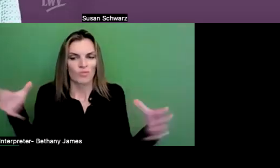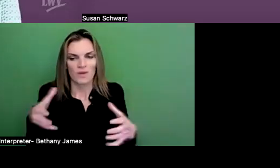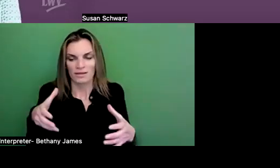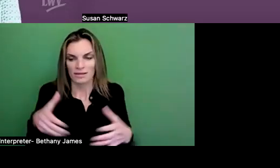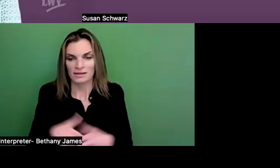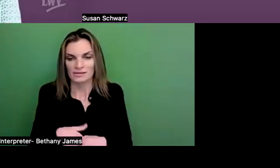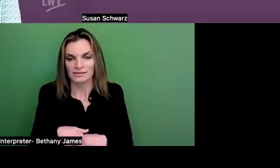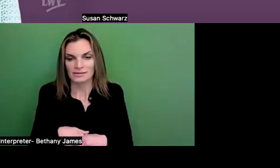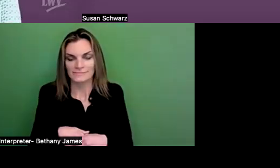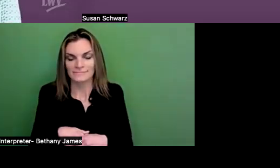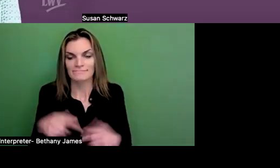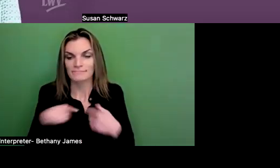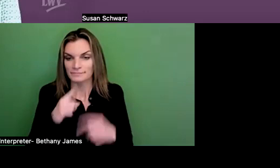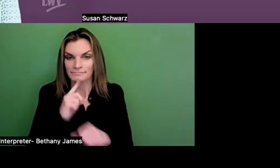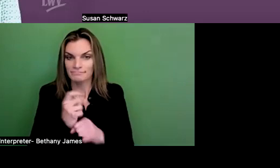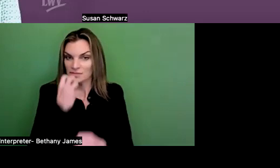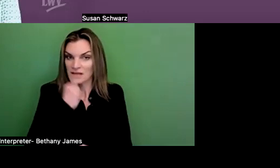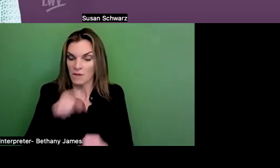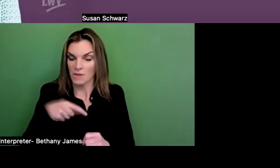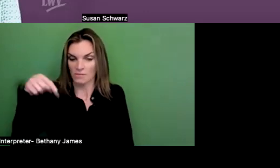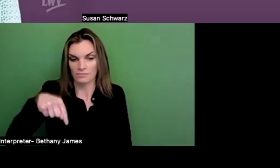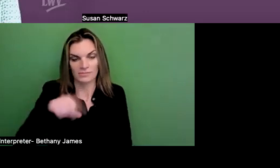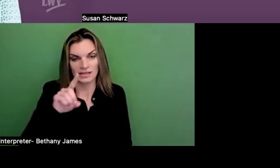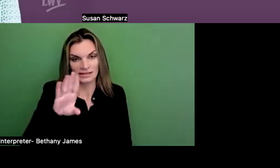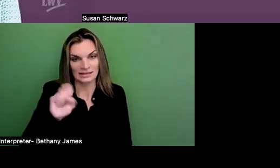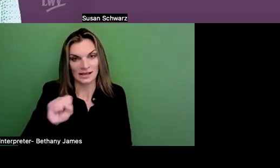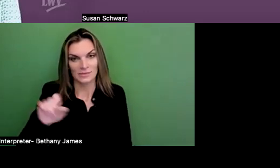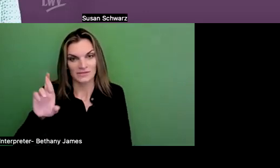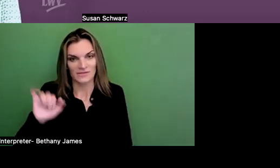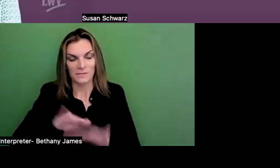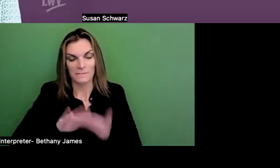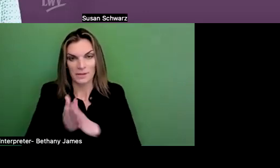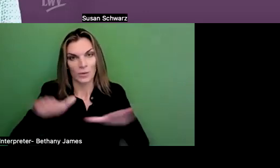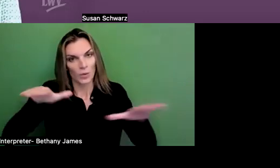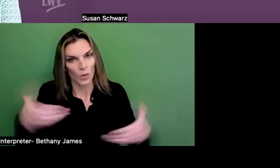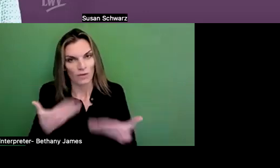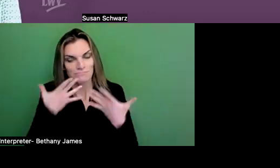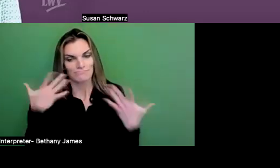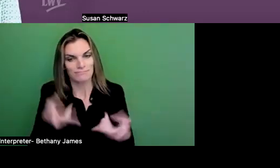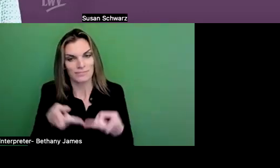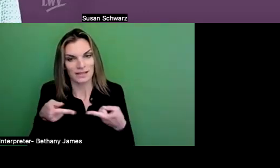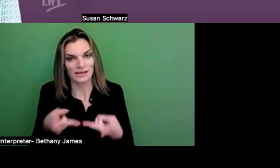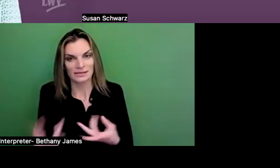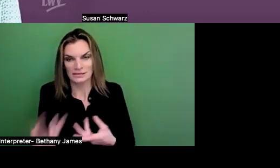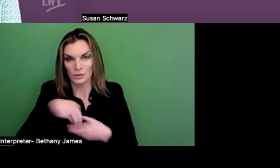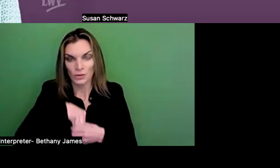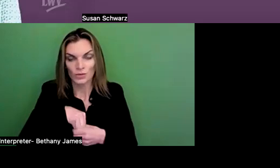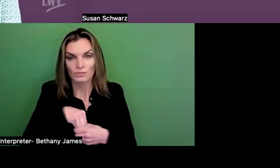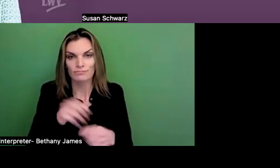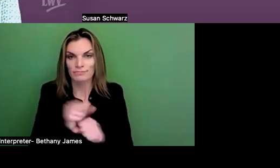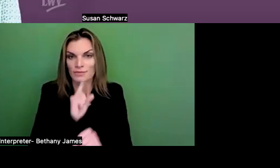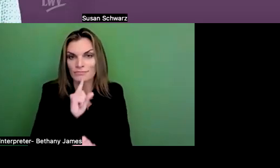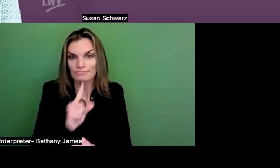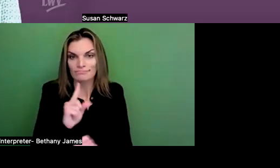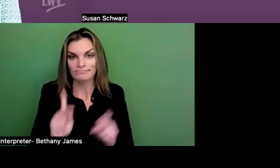really care about making Dobbs Ferry a welcoming place, an inclusive place, making sure that